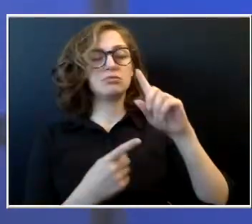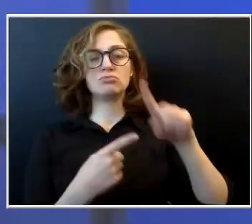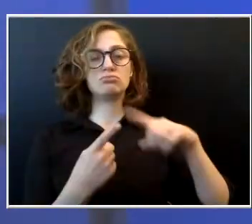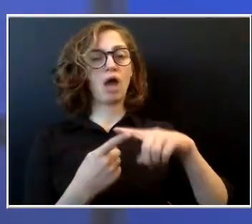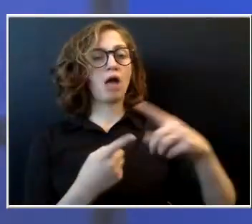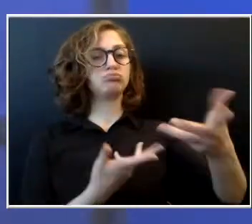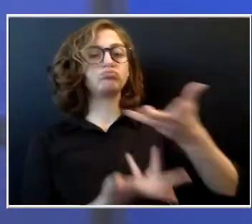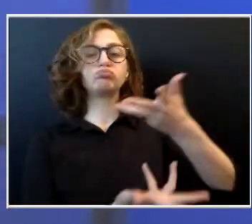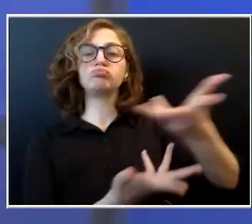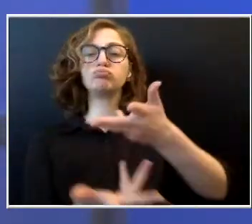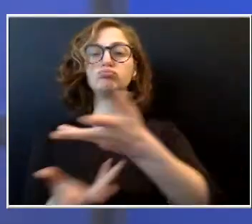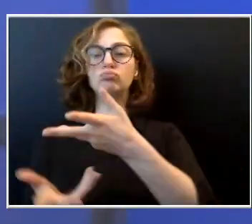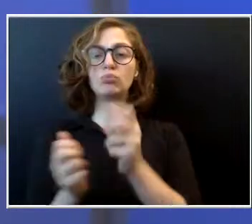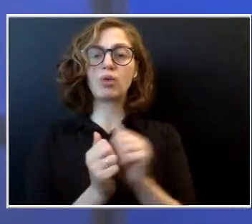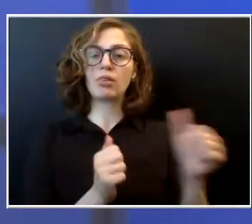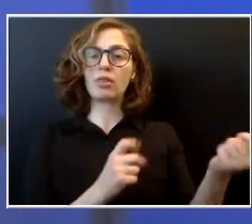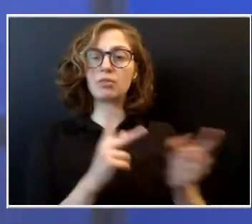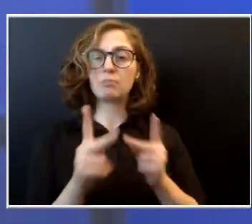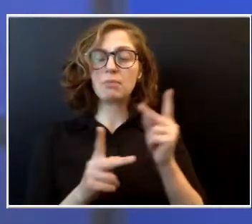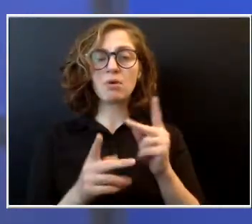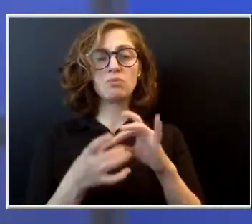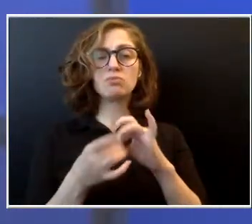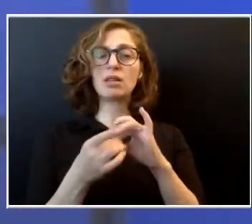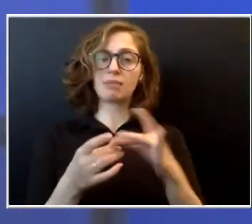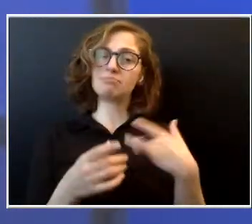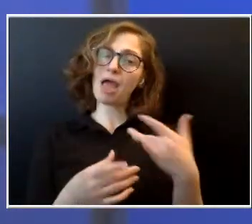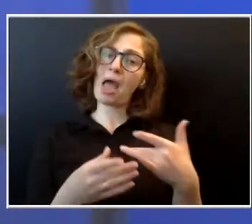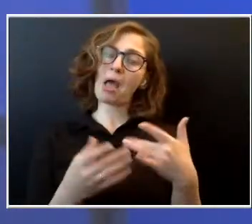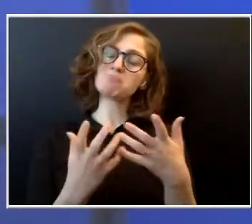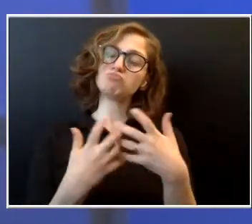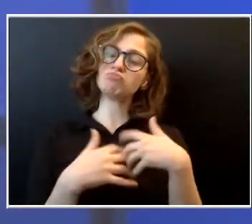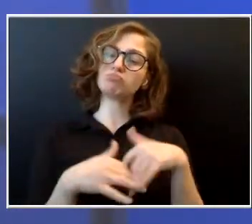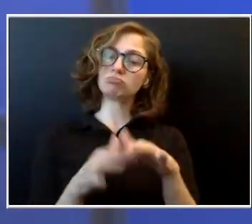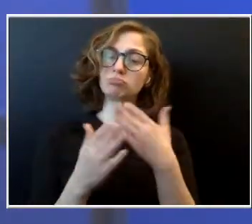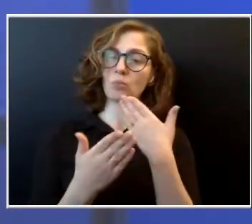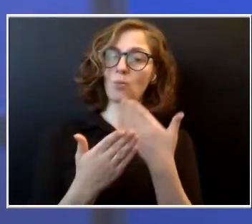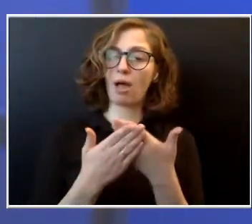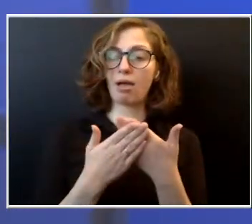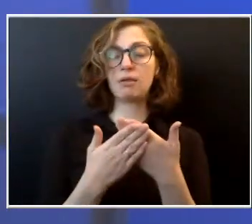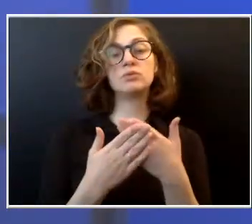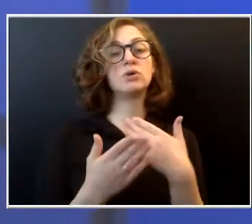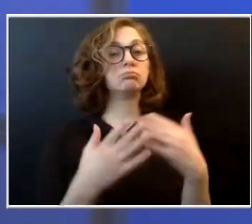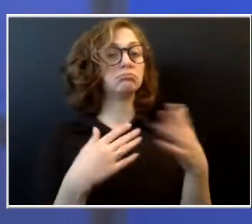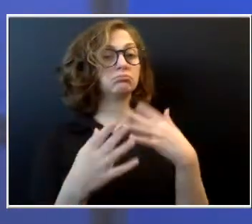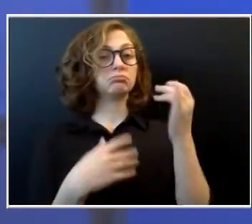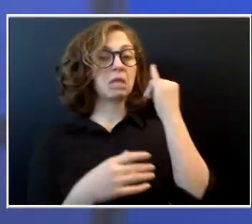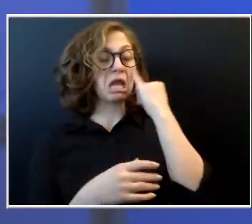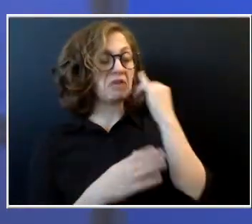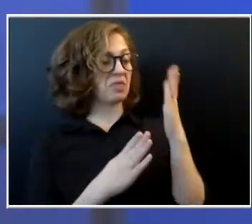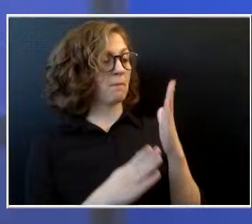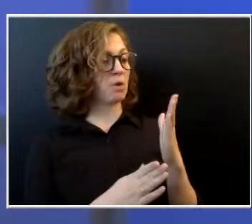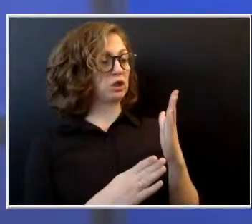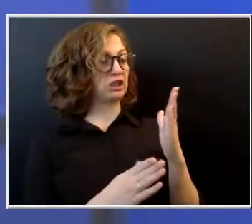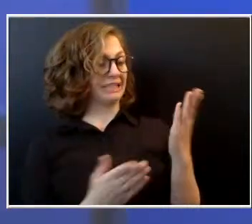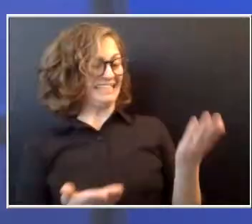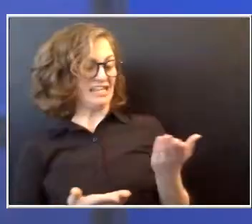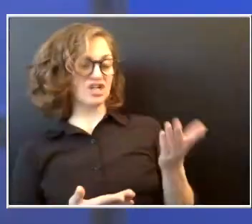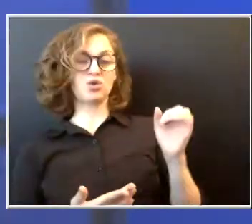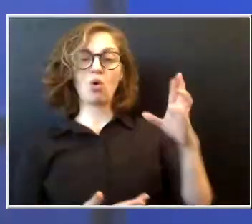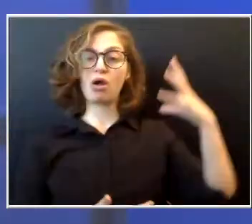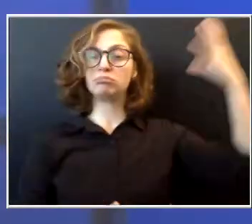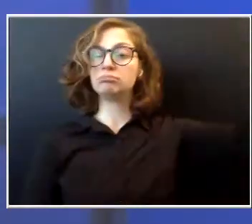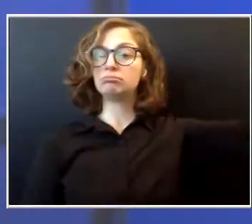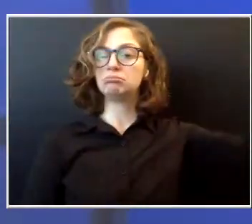well for them. And even when the person's not there with them, they still feel secure that, you know, they might be thinking about me.